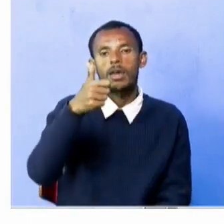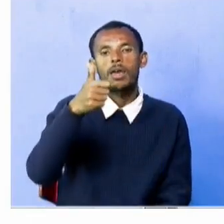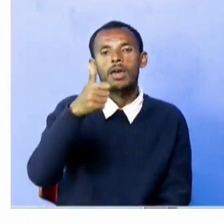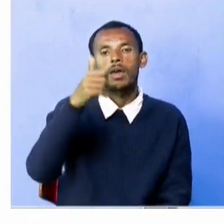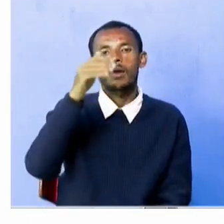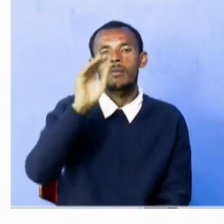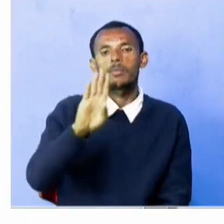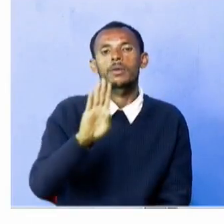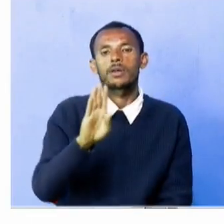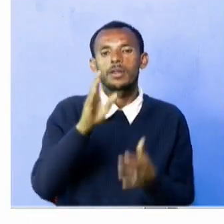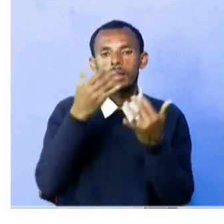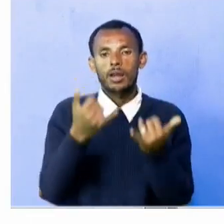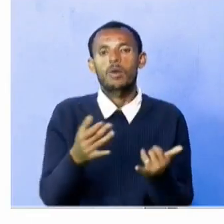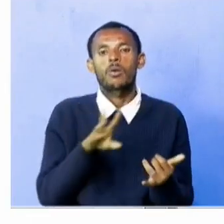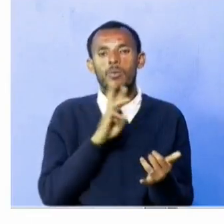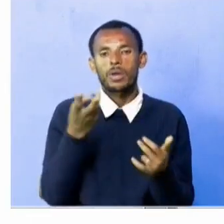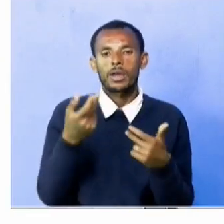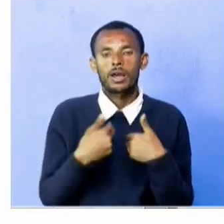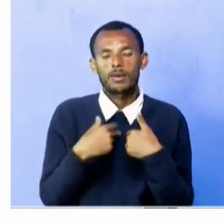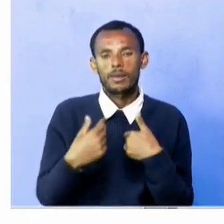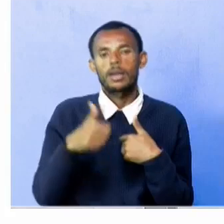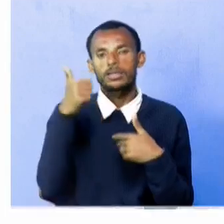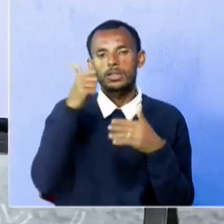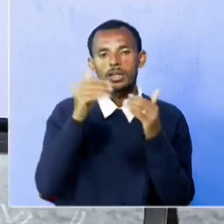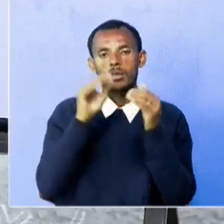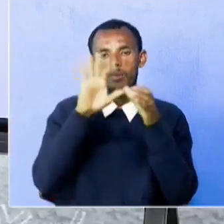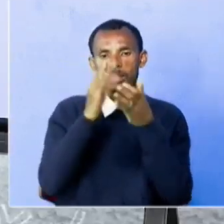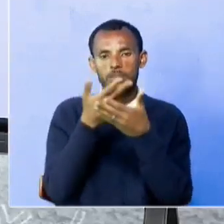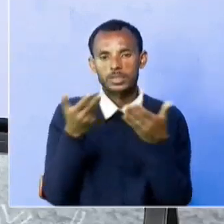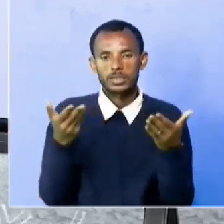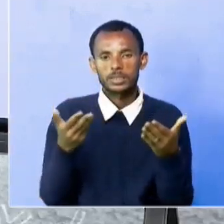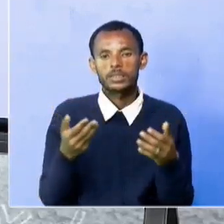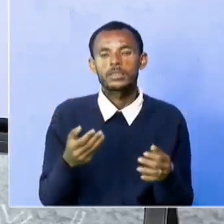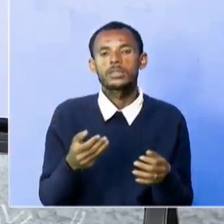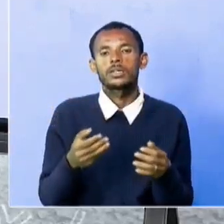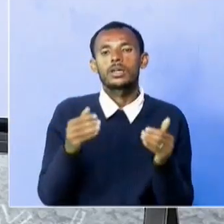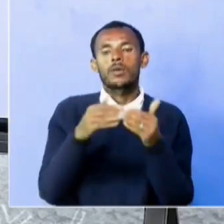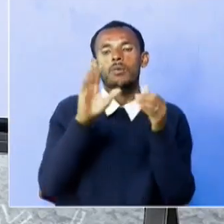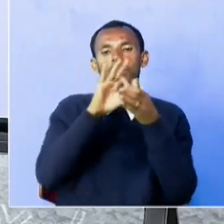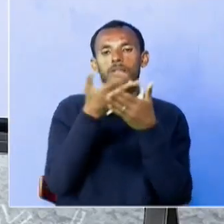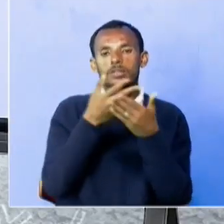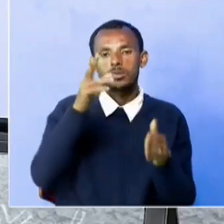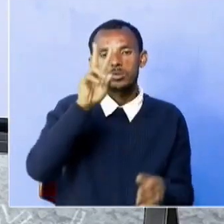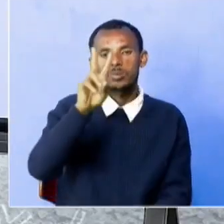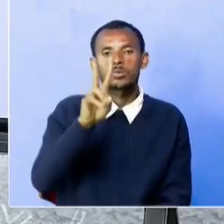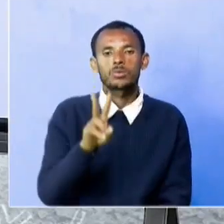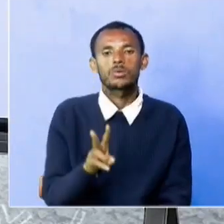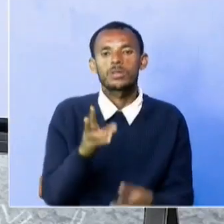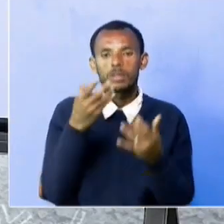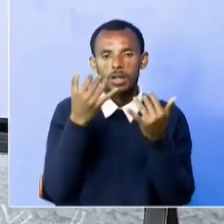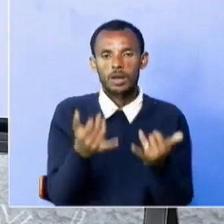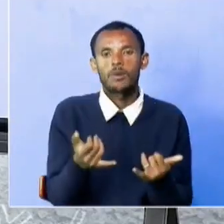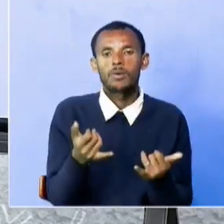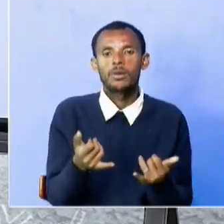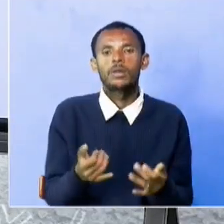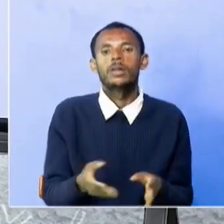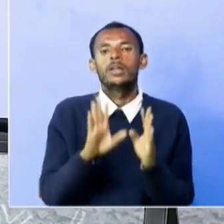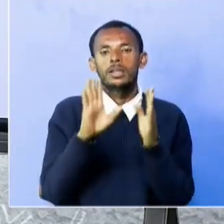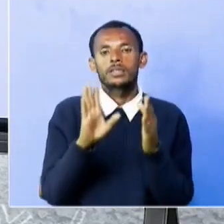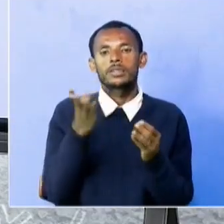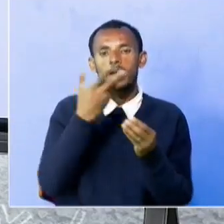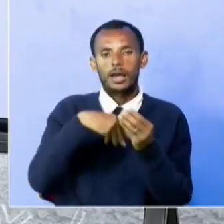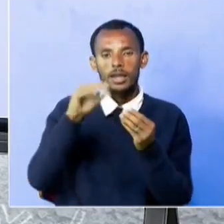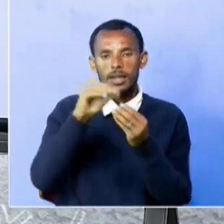AB. Now we have another equation. Okay, equation 2. Now let's